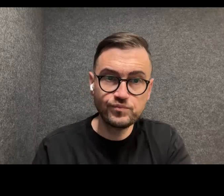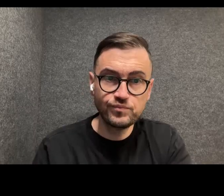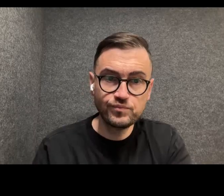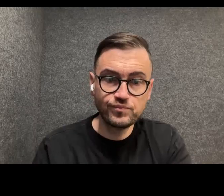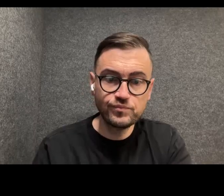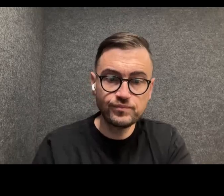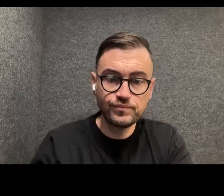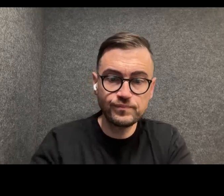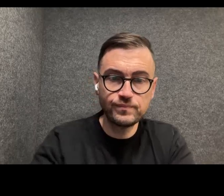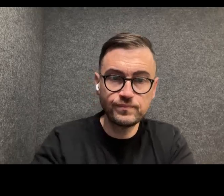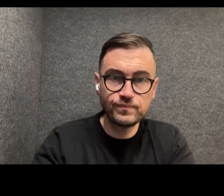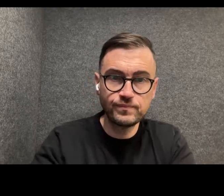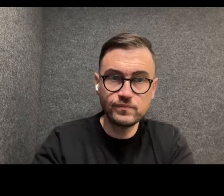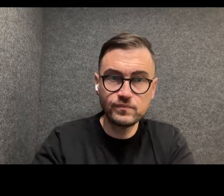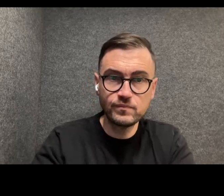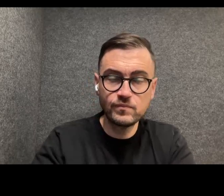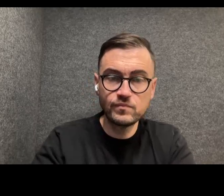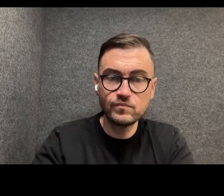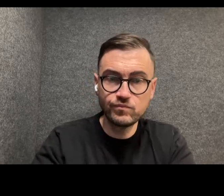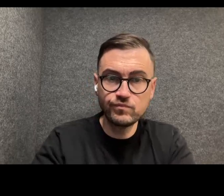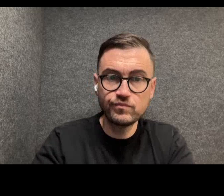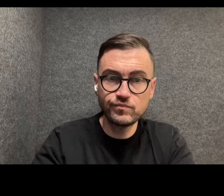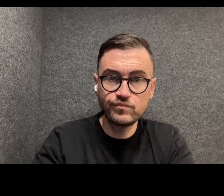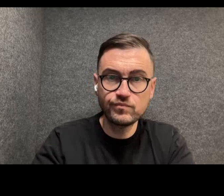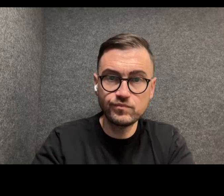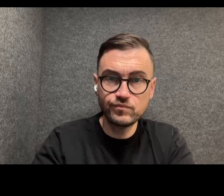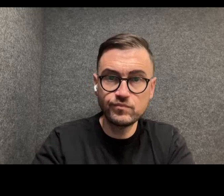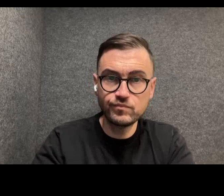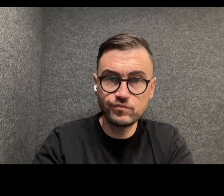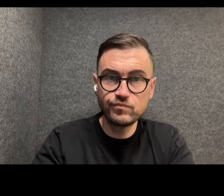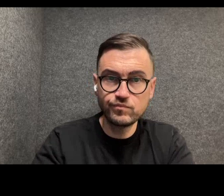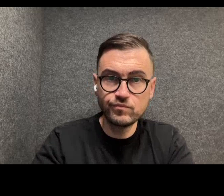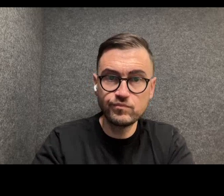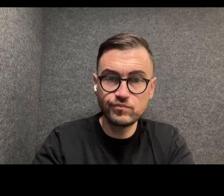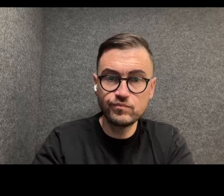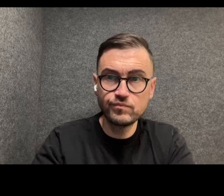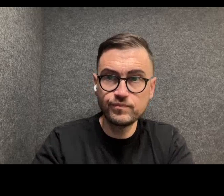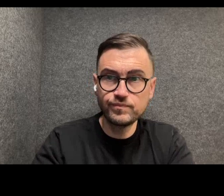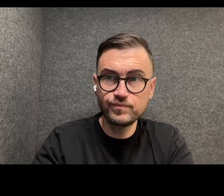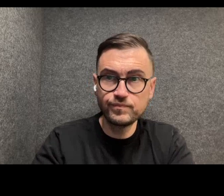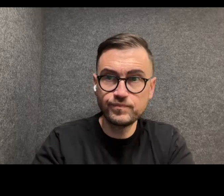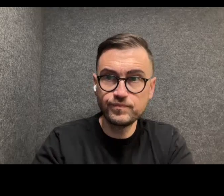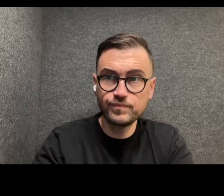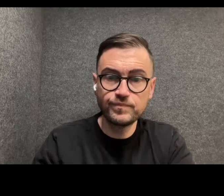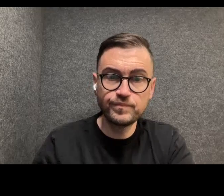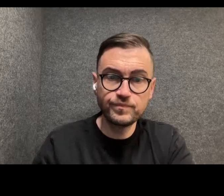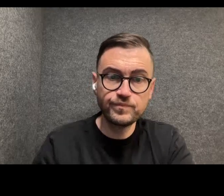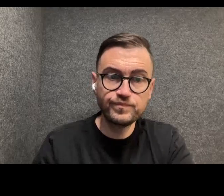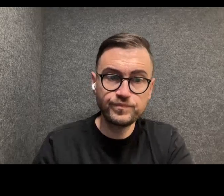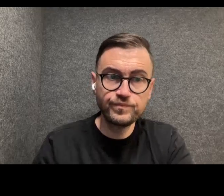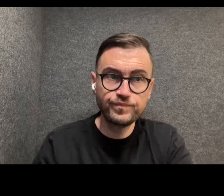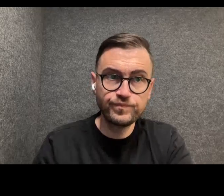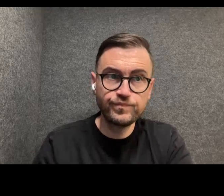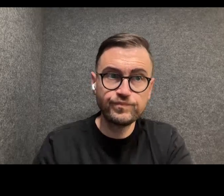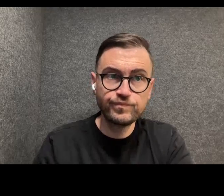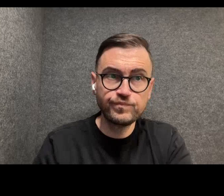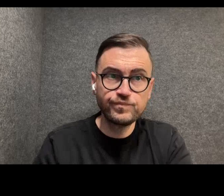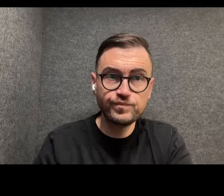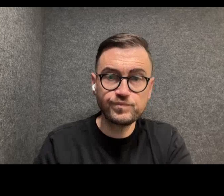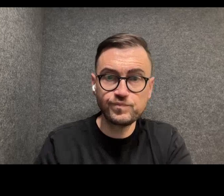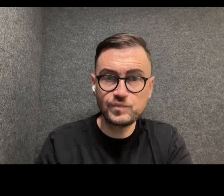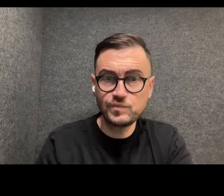information or not reporting it. Right. Right. Yeah. And again, I mean, I think what SAMHSA has